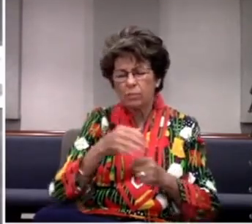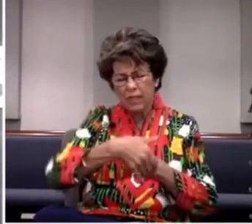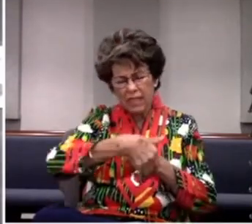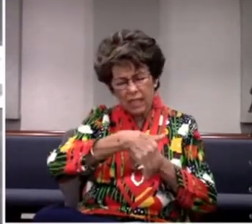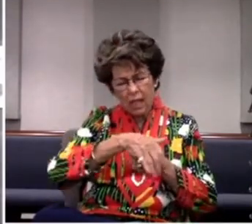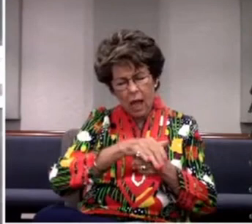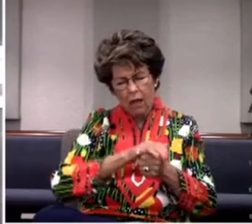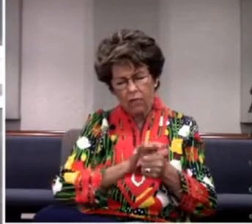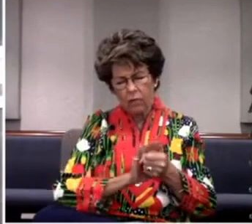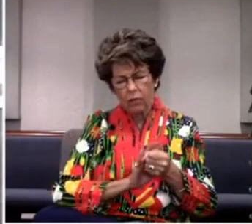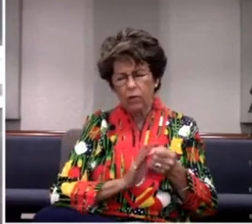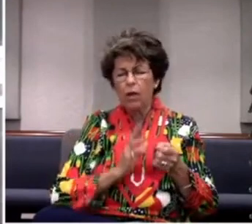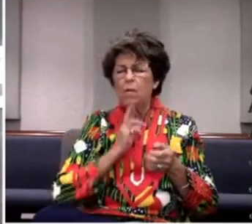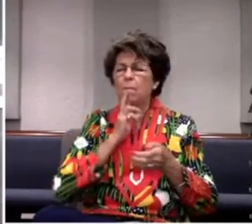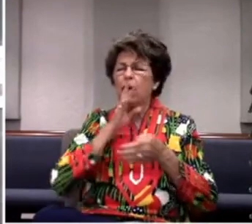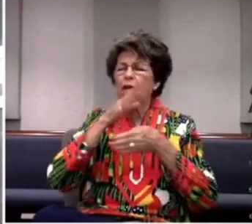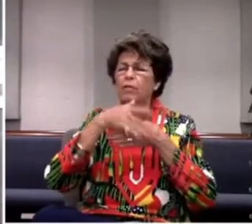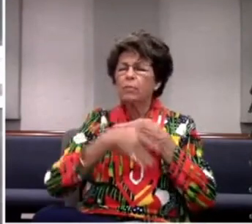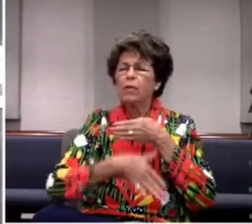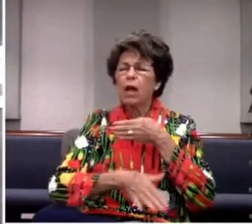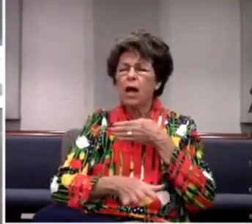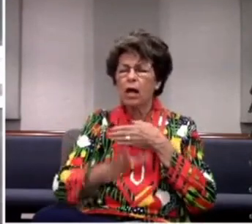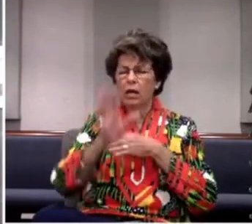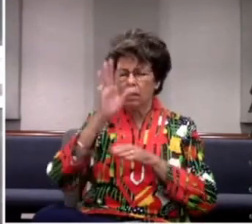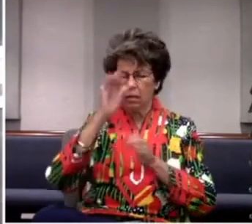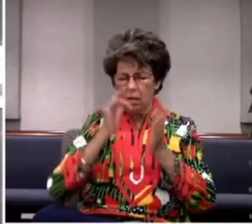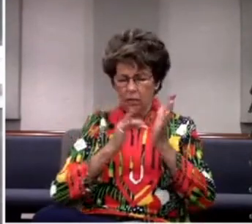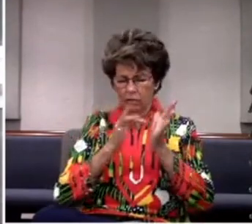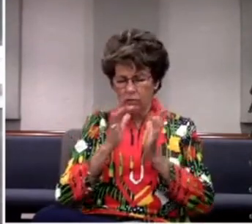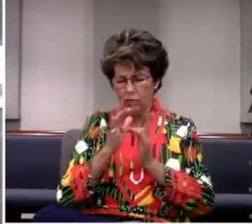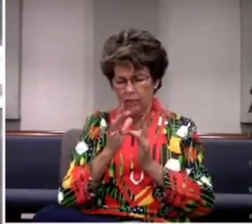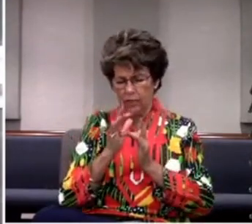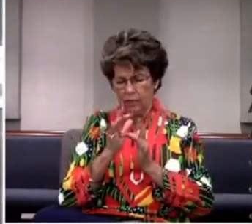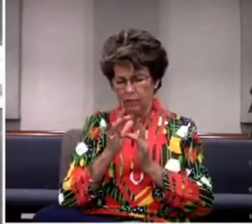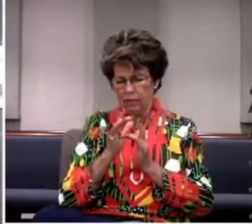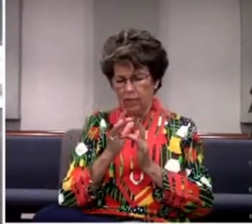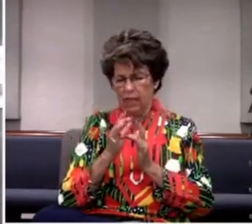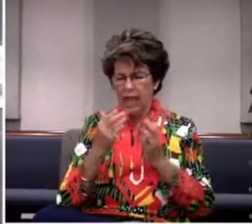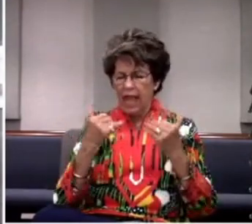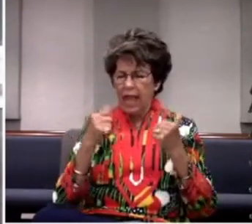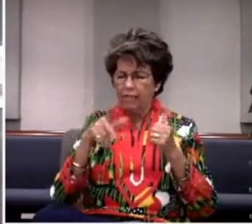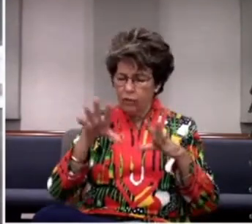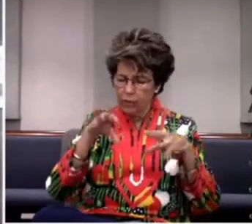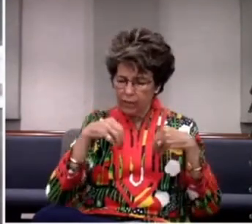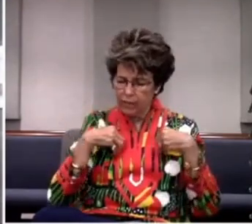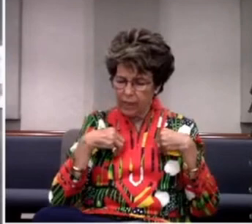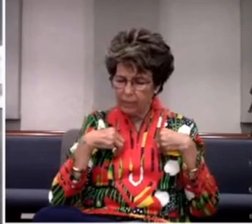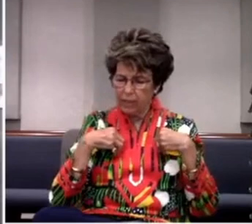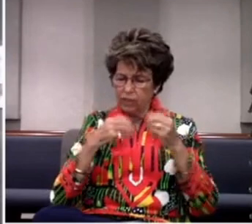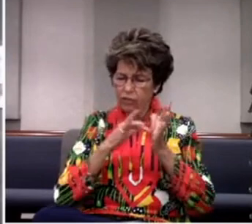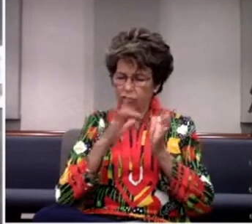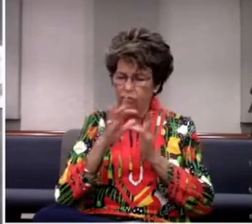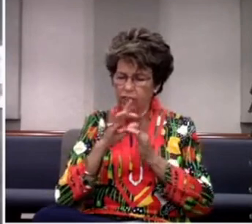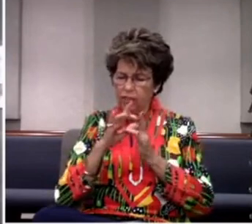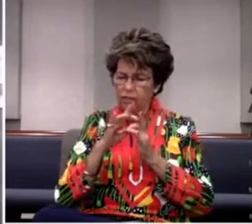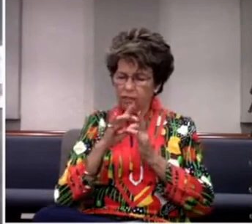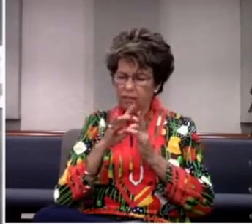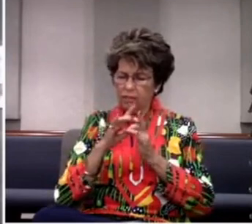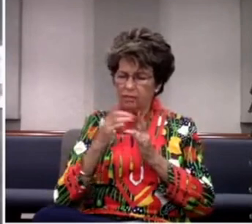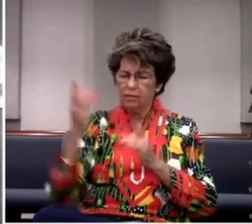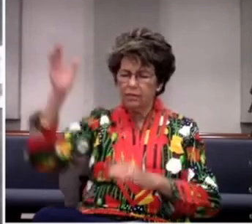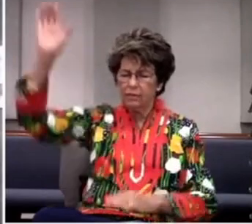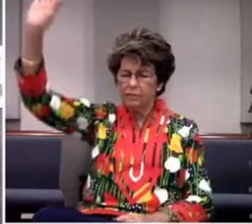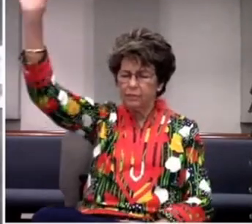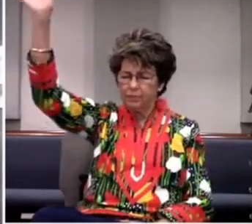There must be personal salvation. Have you come to Christ today as your Lord and Savior and accepted him? If so, would you raise your hand so I could see